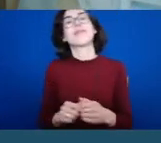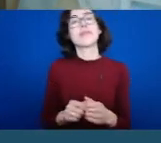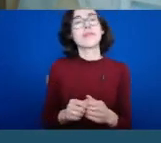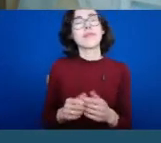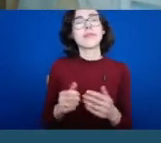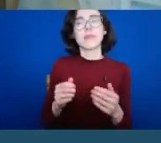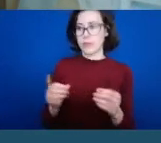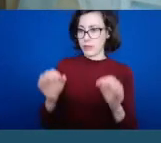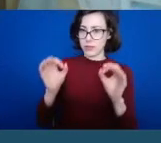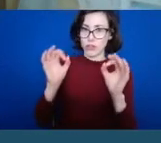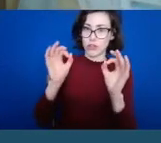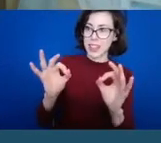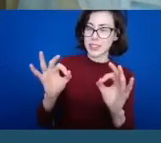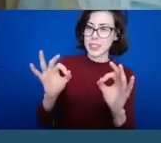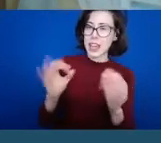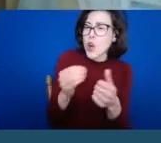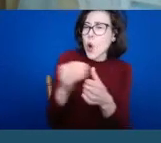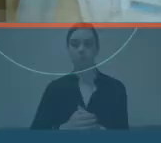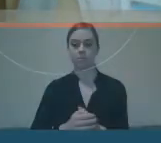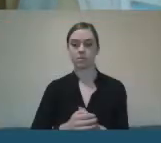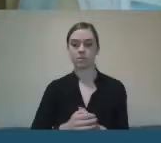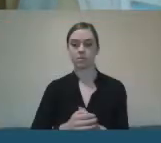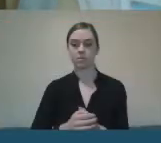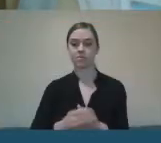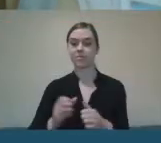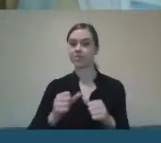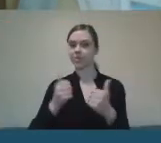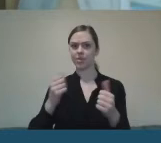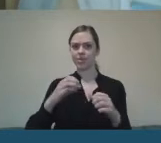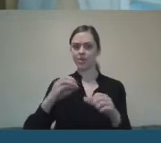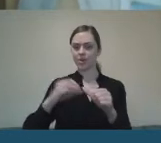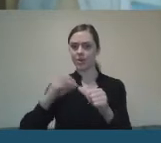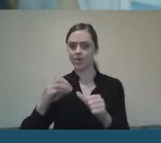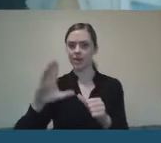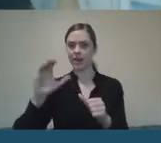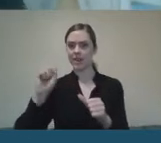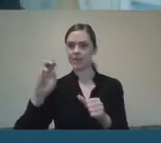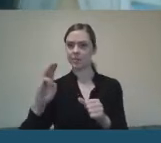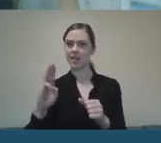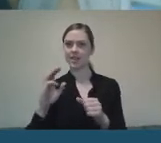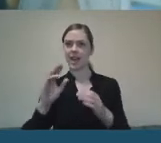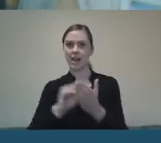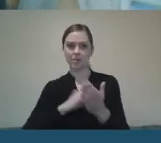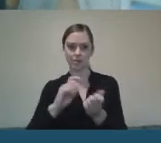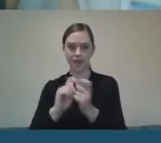that LSPs have had to adapt? I'm sure there are many, many ways, but any in particular that have stood out for you?